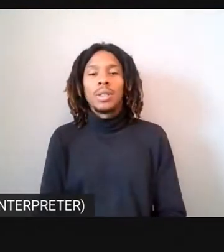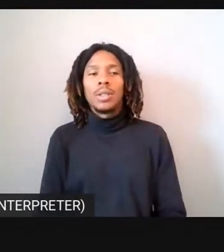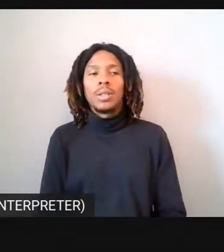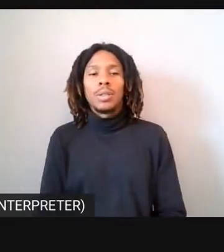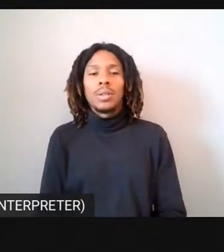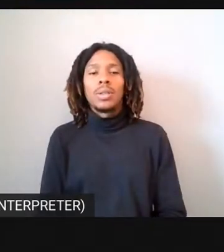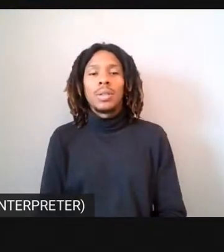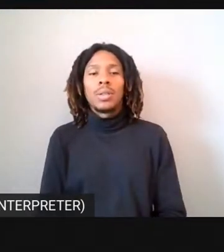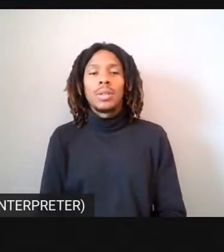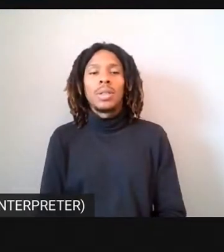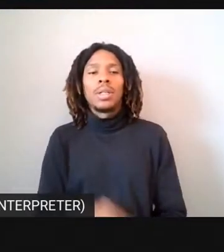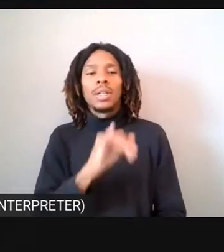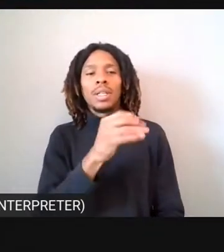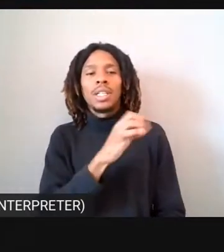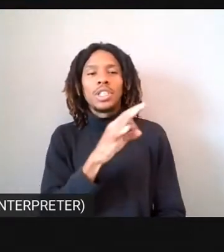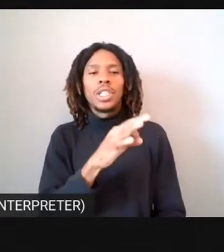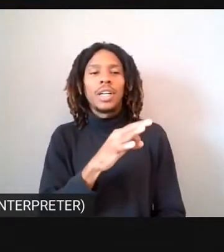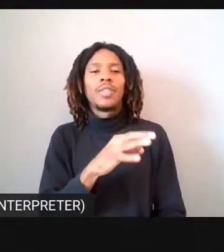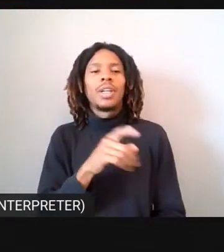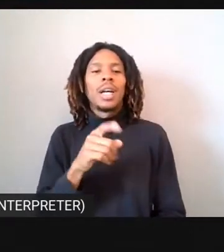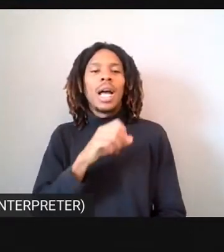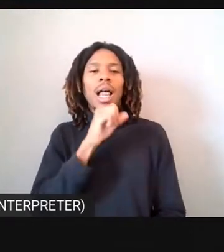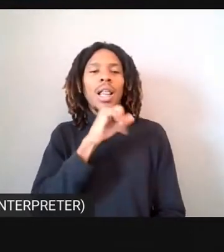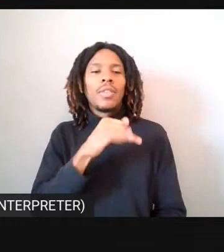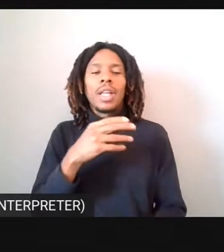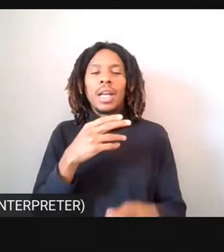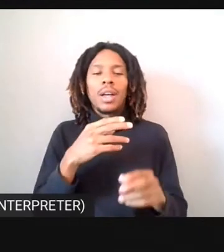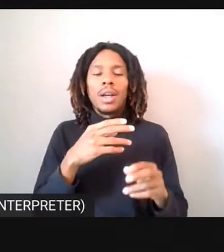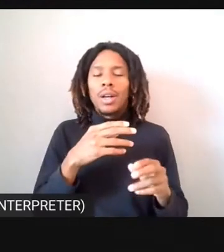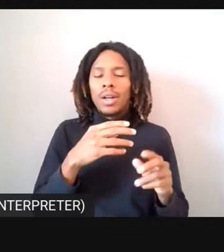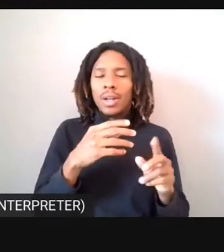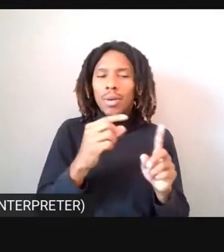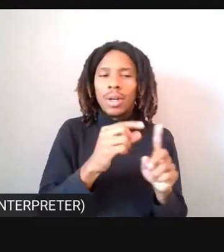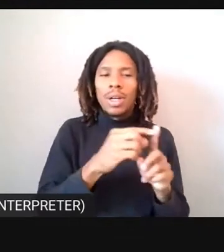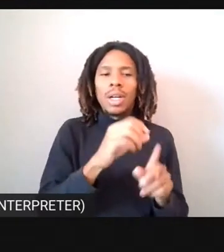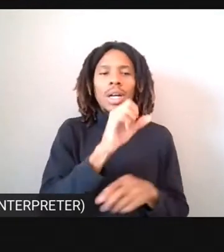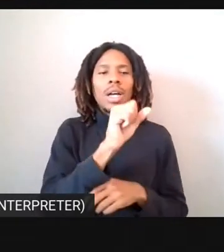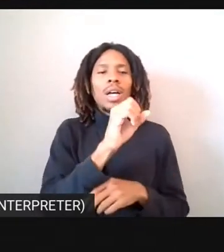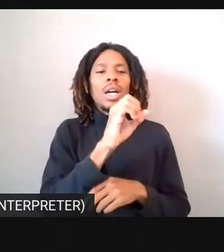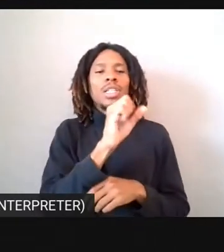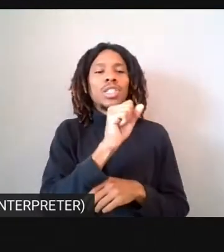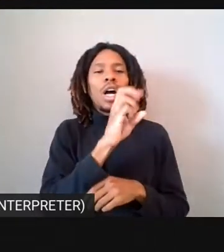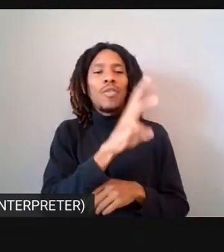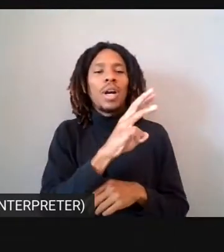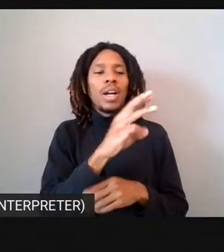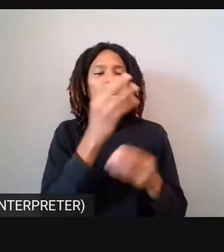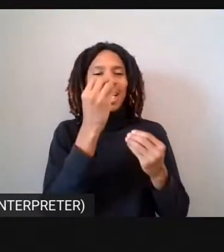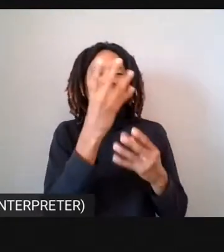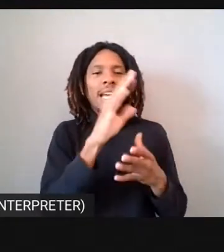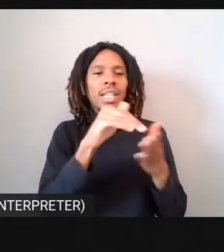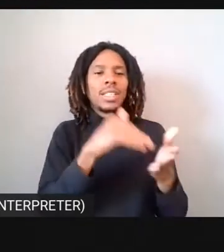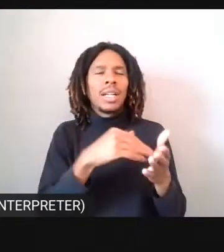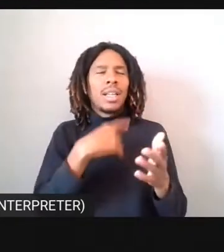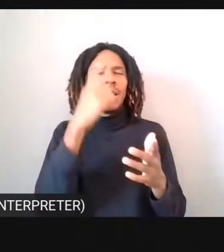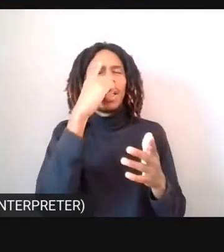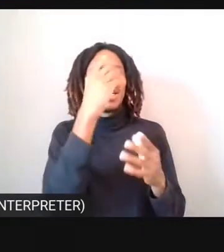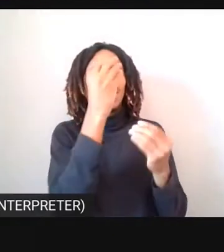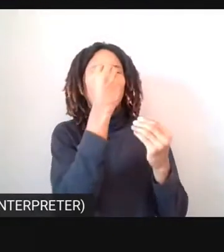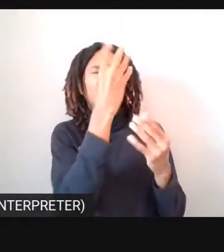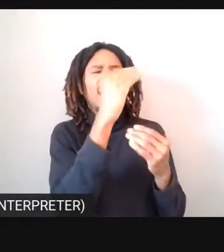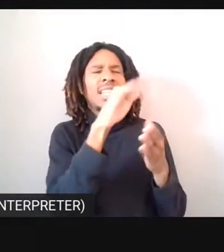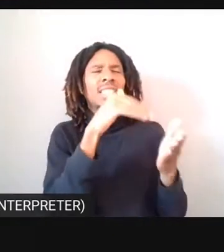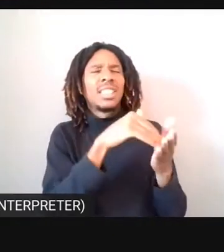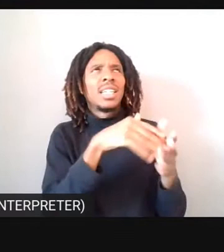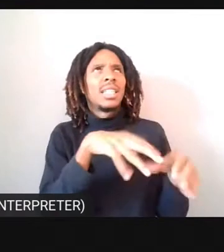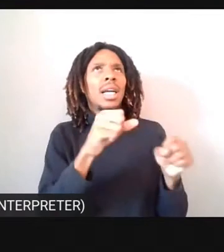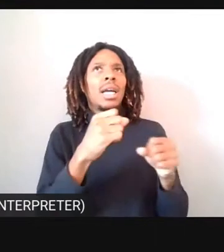Yeah, so as Lisa mentioned, I love that term software defined data center, because I when I think of data center, I think of something that takes